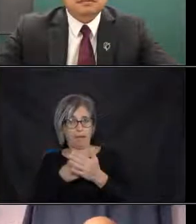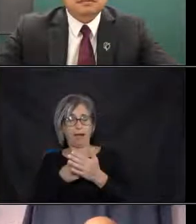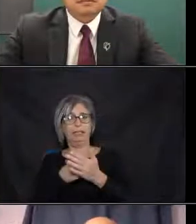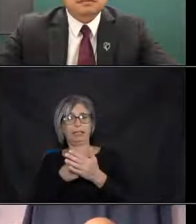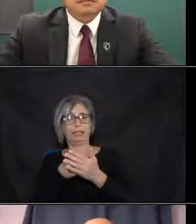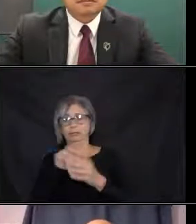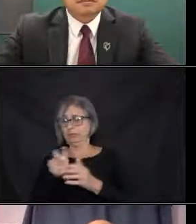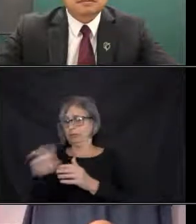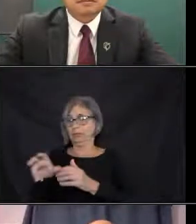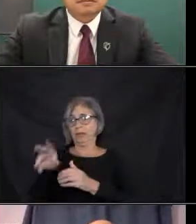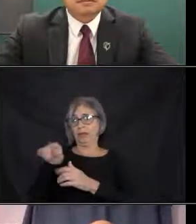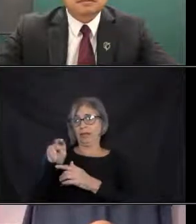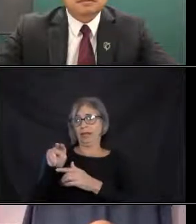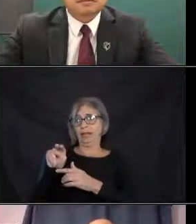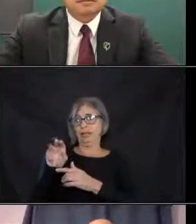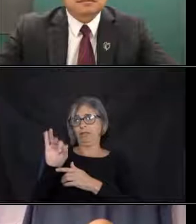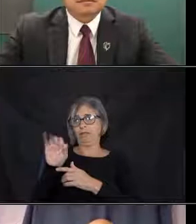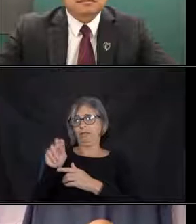the pension fund.